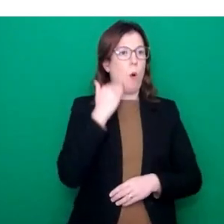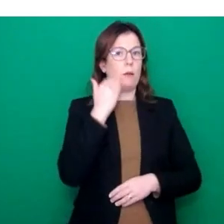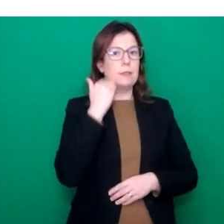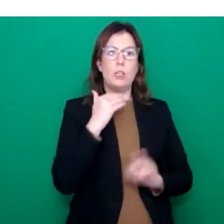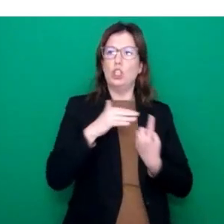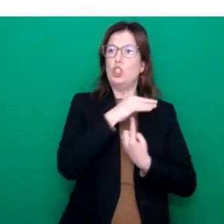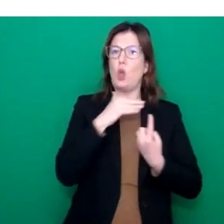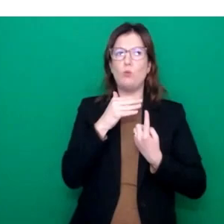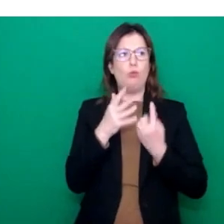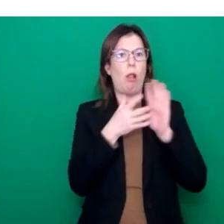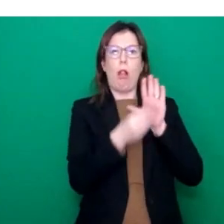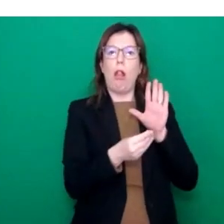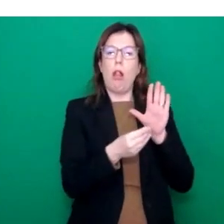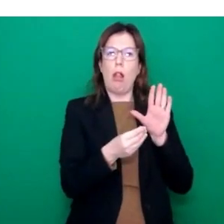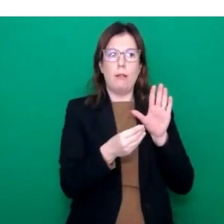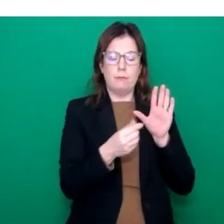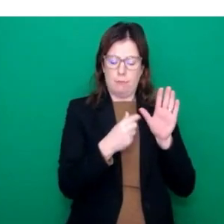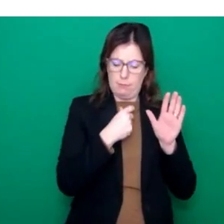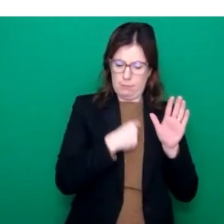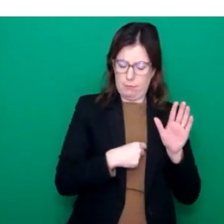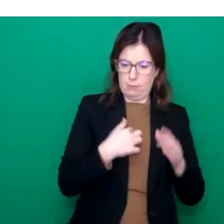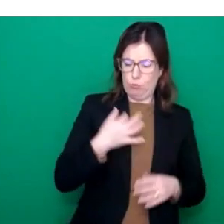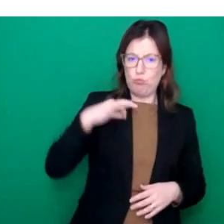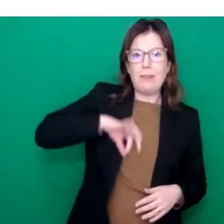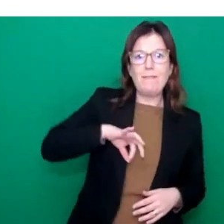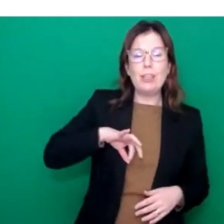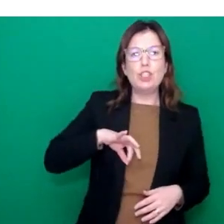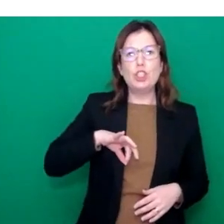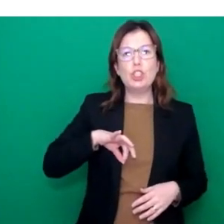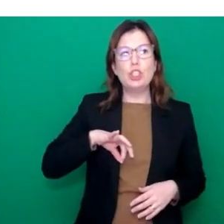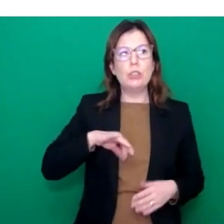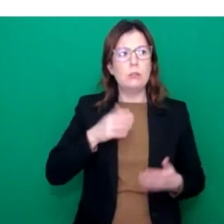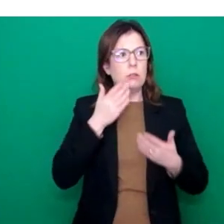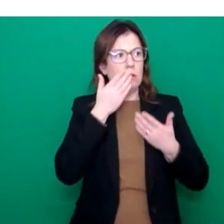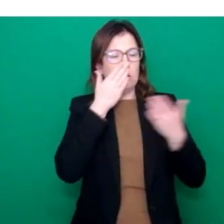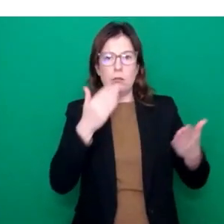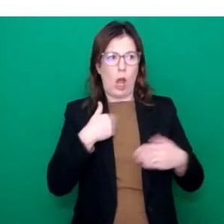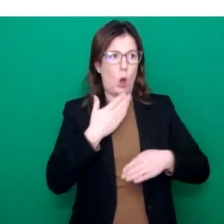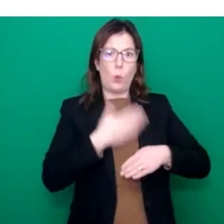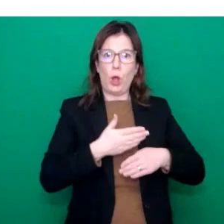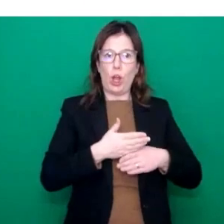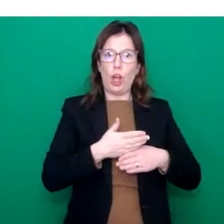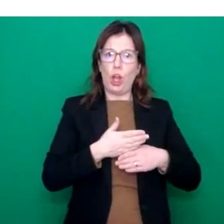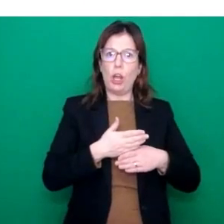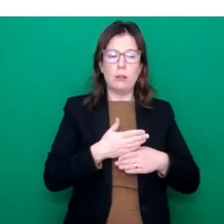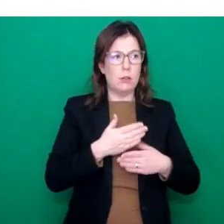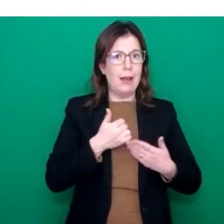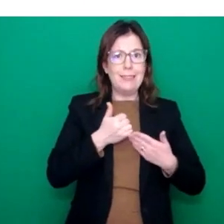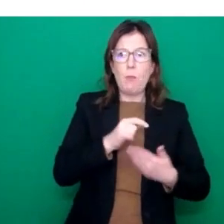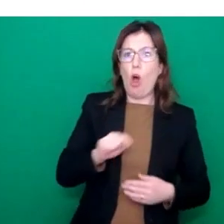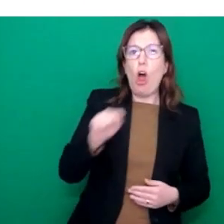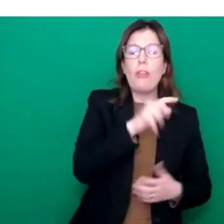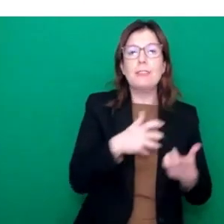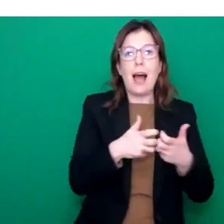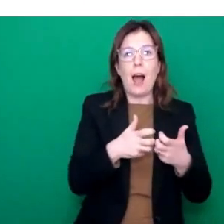construct and what that means in terms of privilege and how it shows up in terms of how we work and how we support others. And then